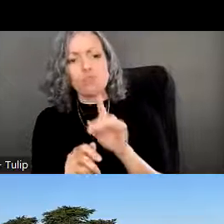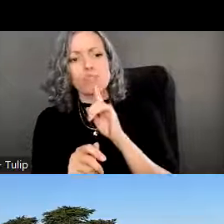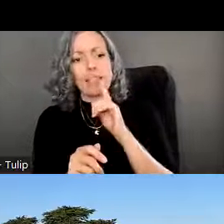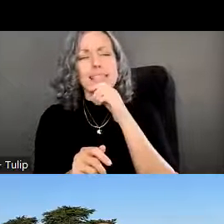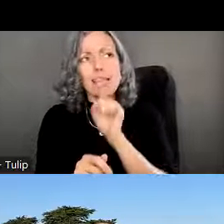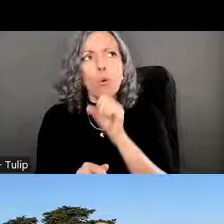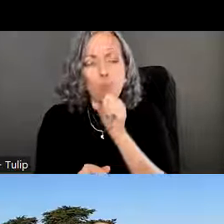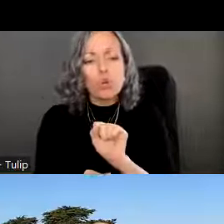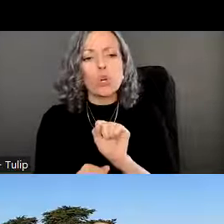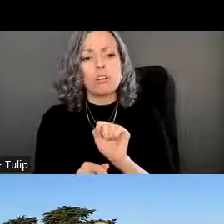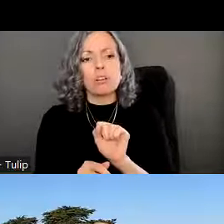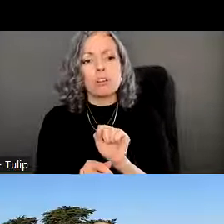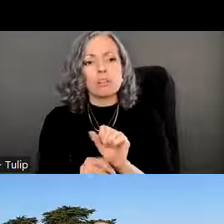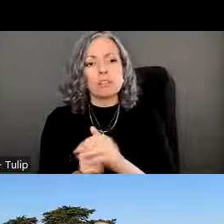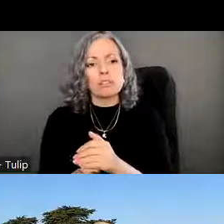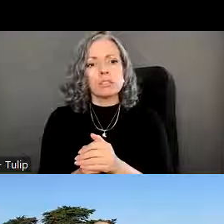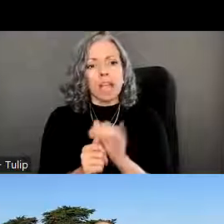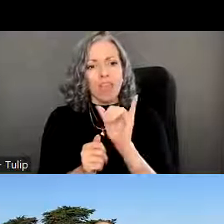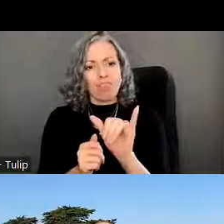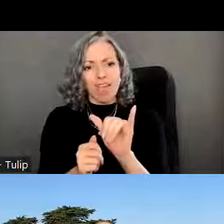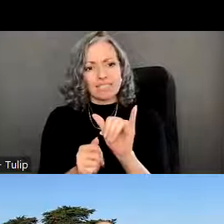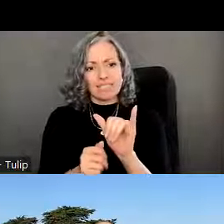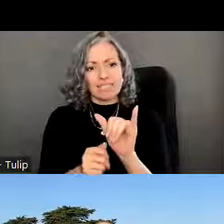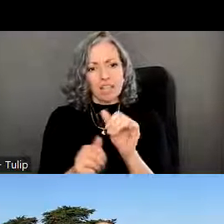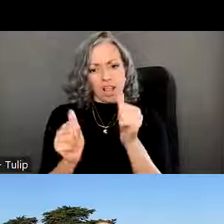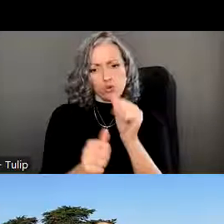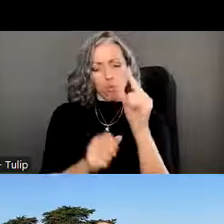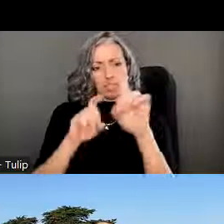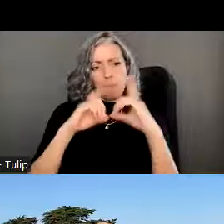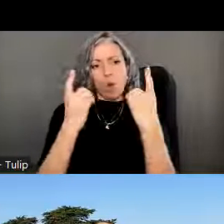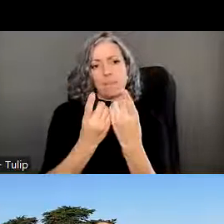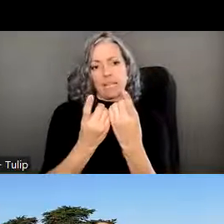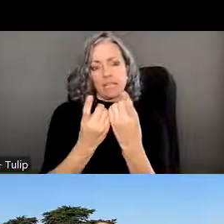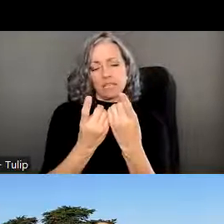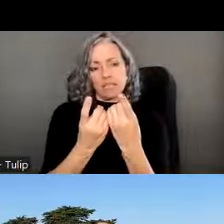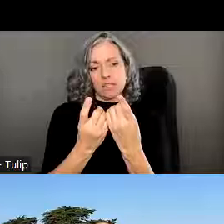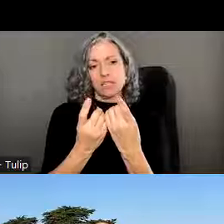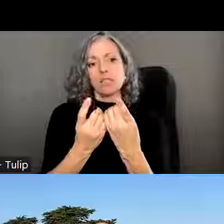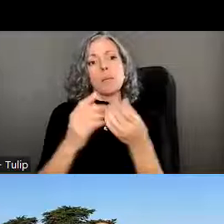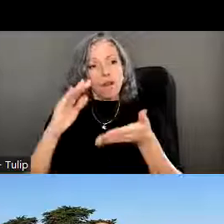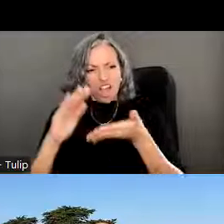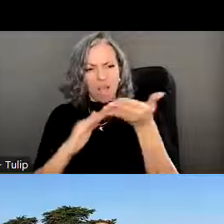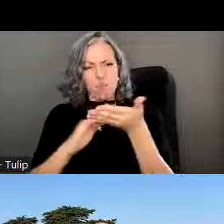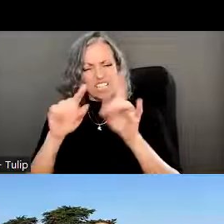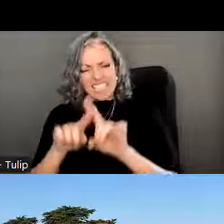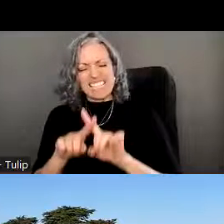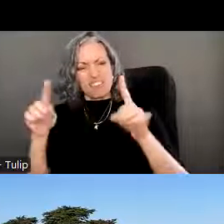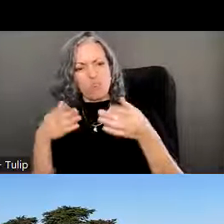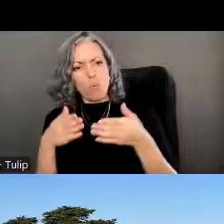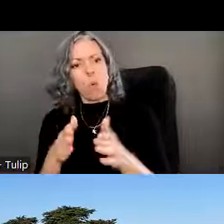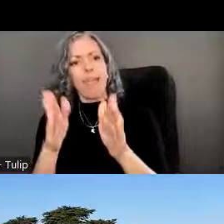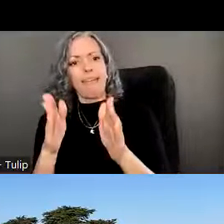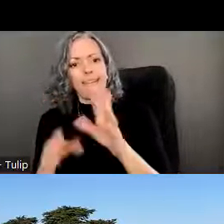And it's located under one department, but operates uniquely